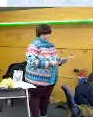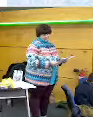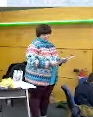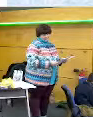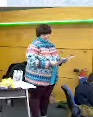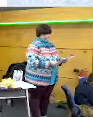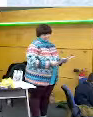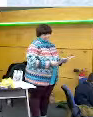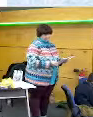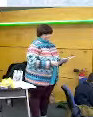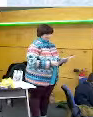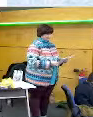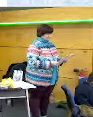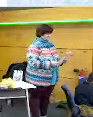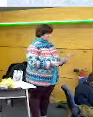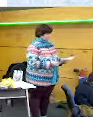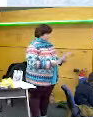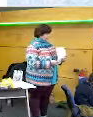way.